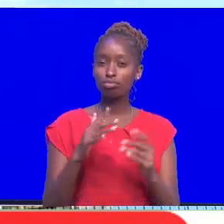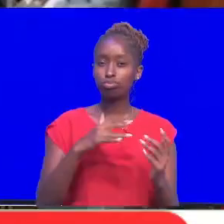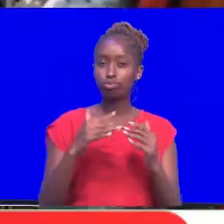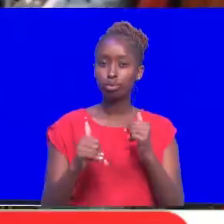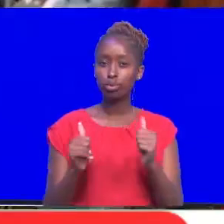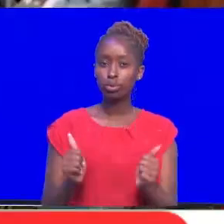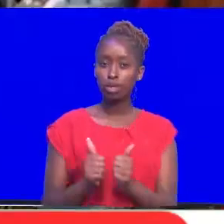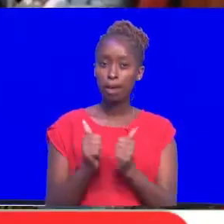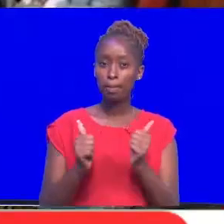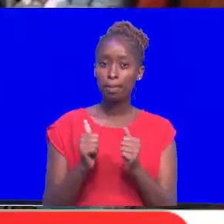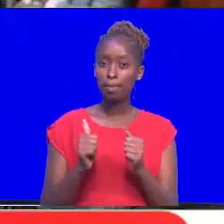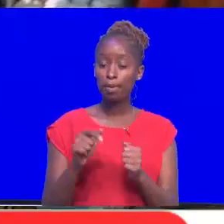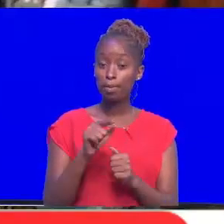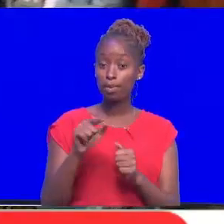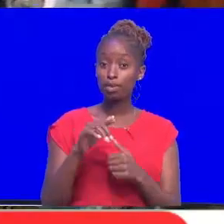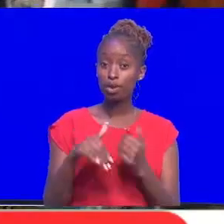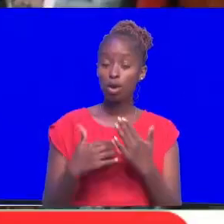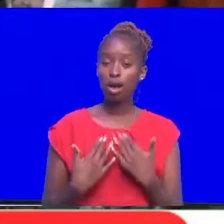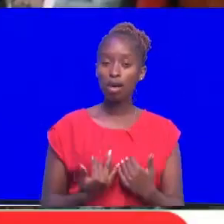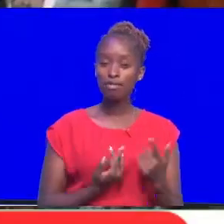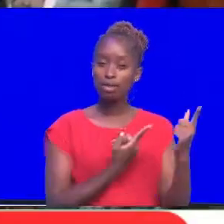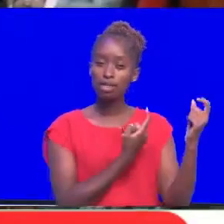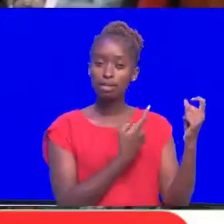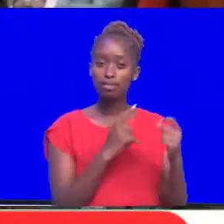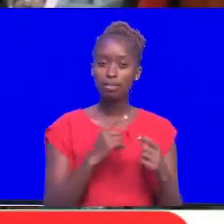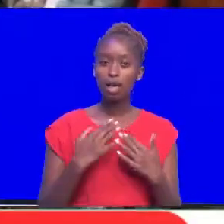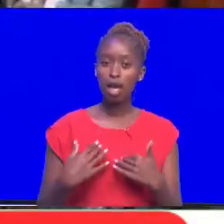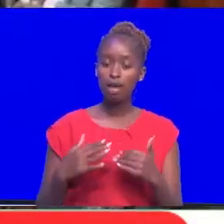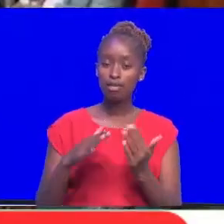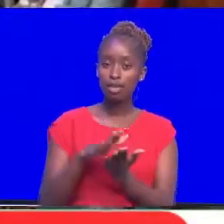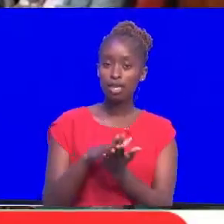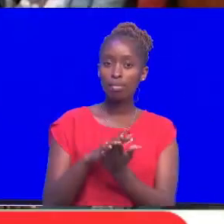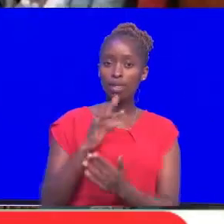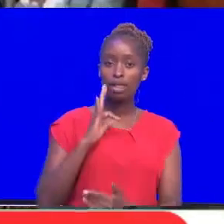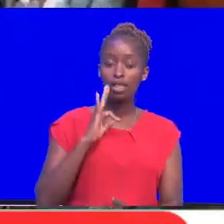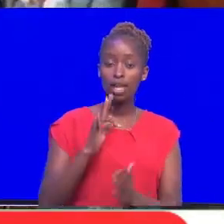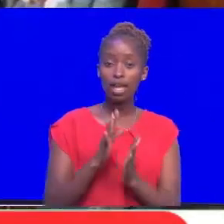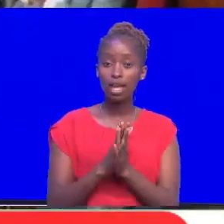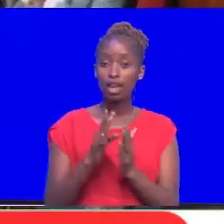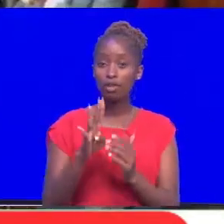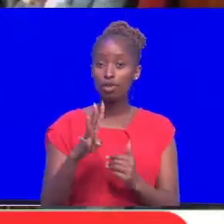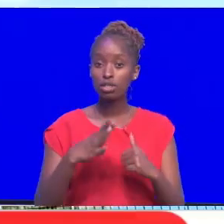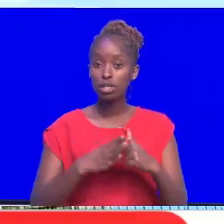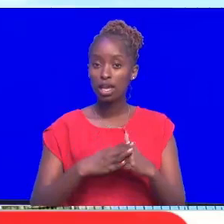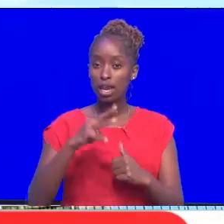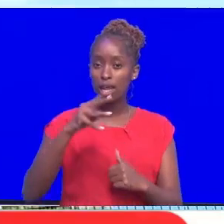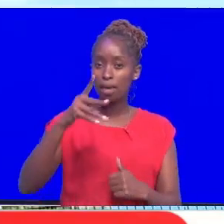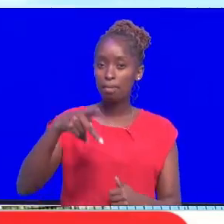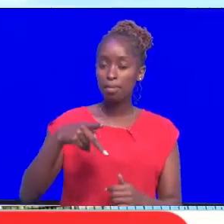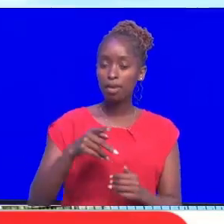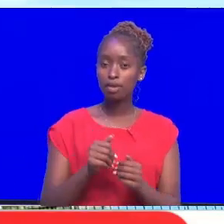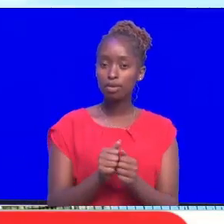tower, which is expected to house 349 MPs plus their staffers.